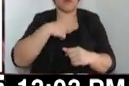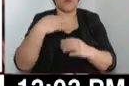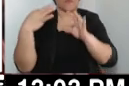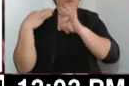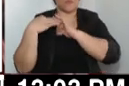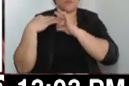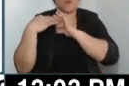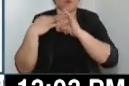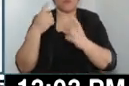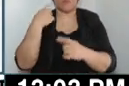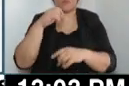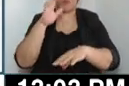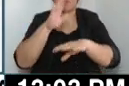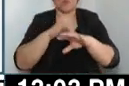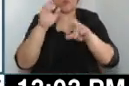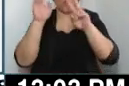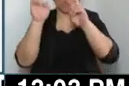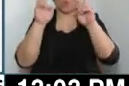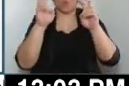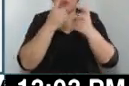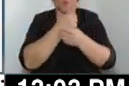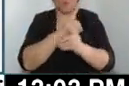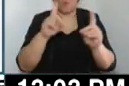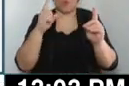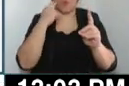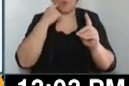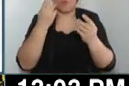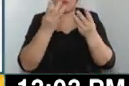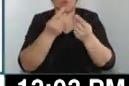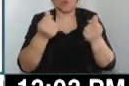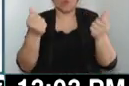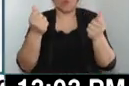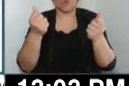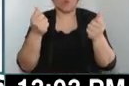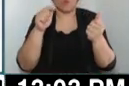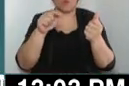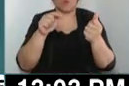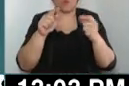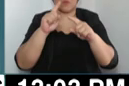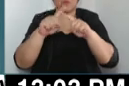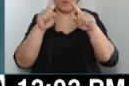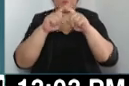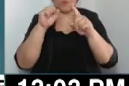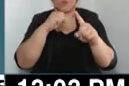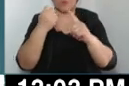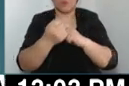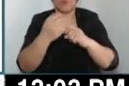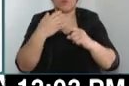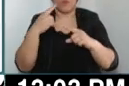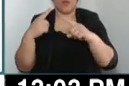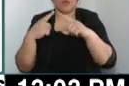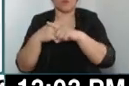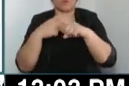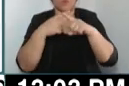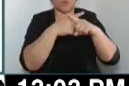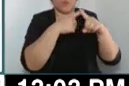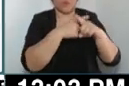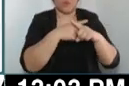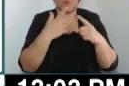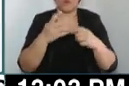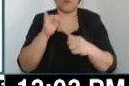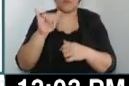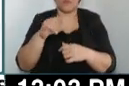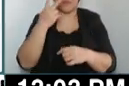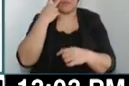repeating its call for a diplomatic solution to the crisis. You know, when we think about the conflict along the blue line